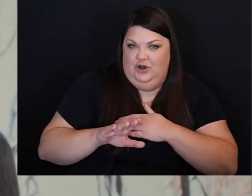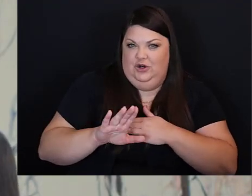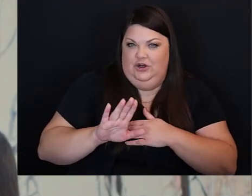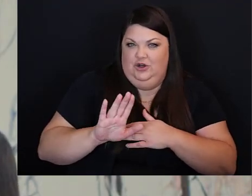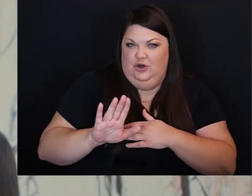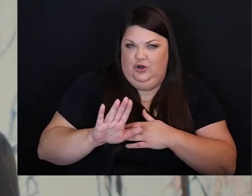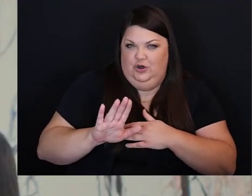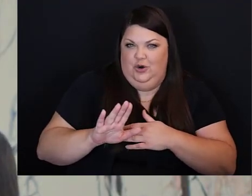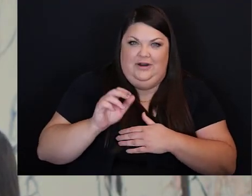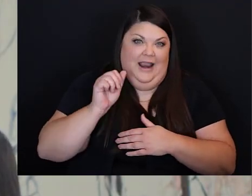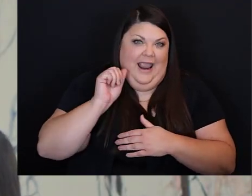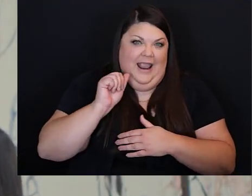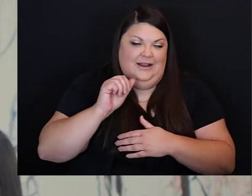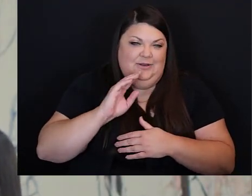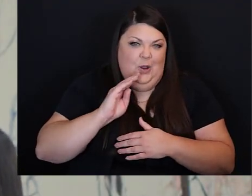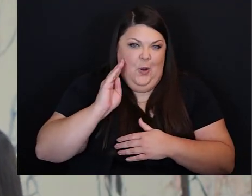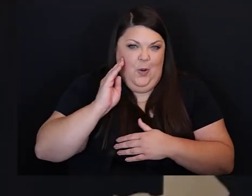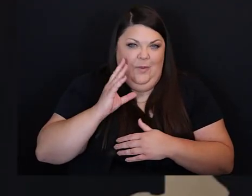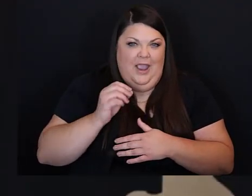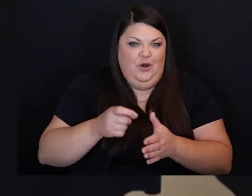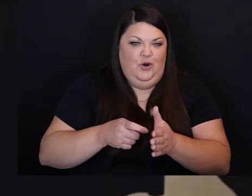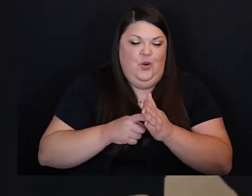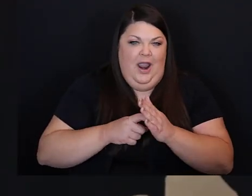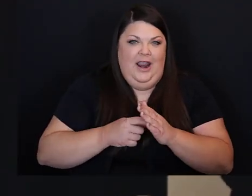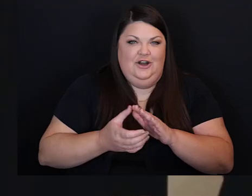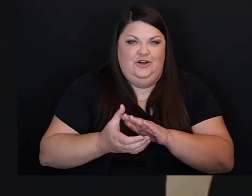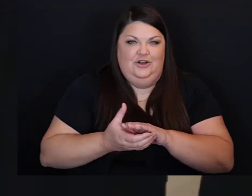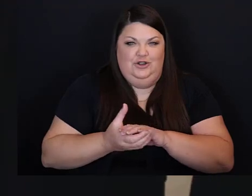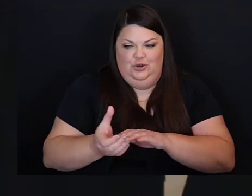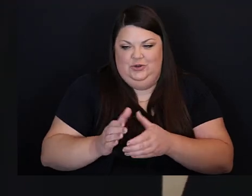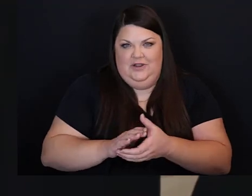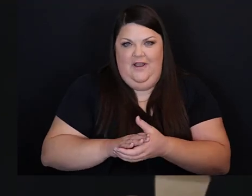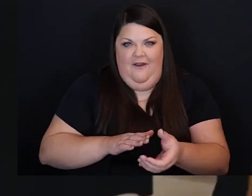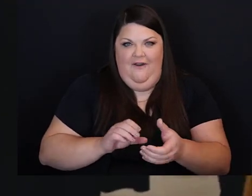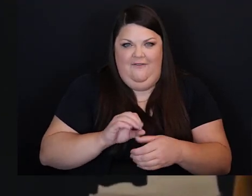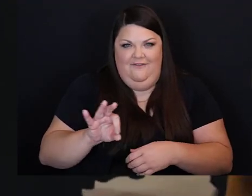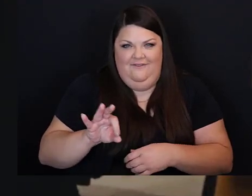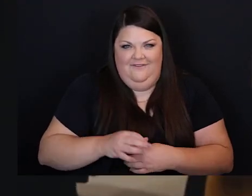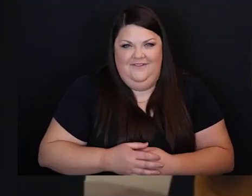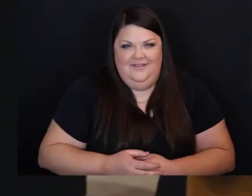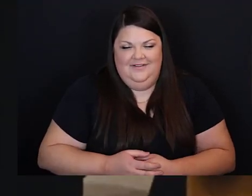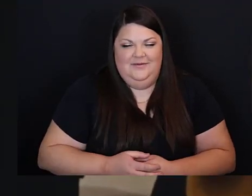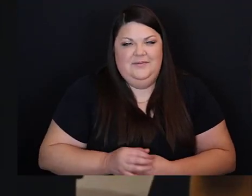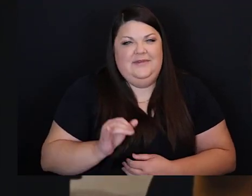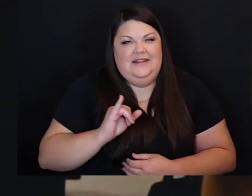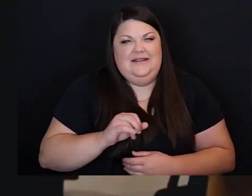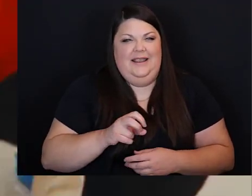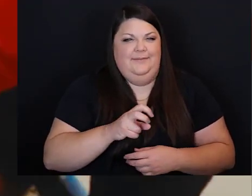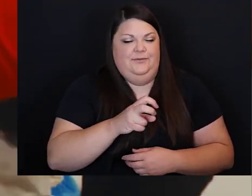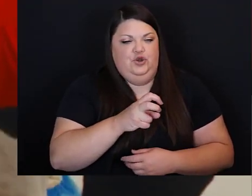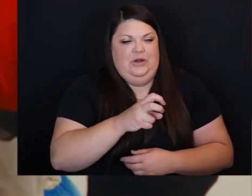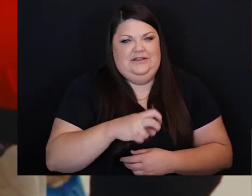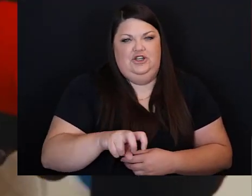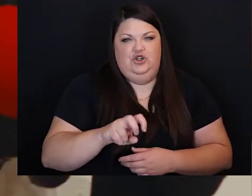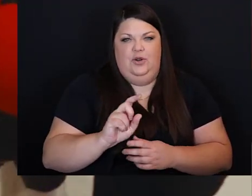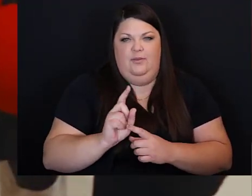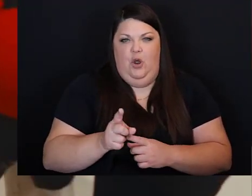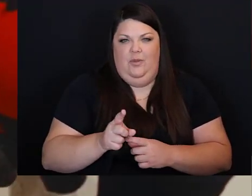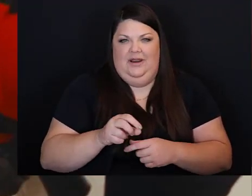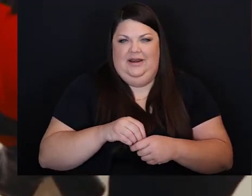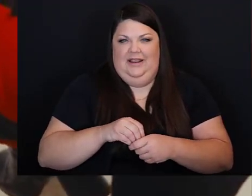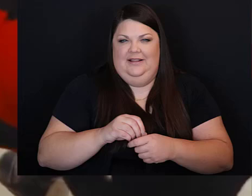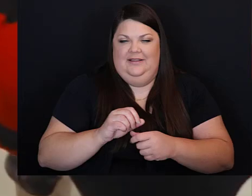into your aunt's home and you are required to take your shoes off. It's like a transitional moment